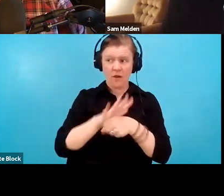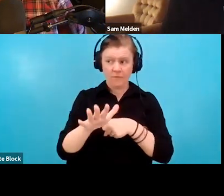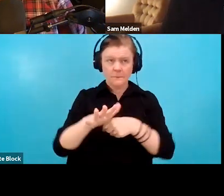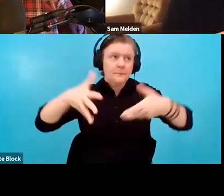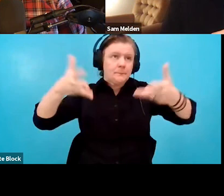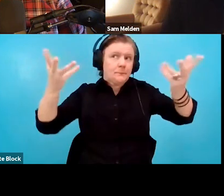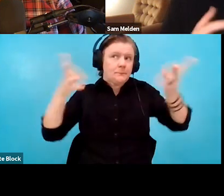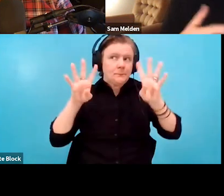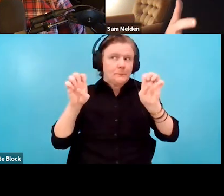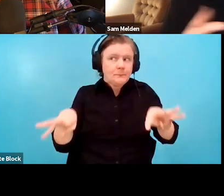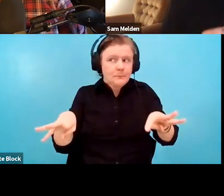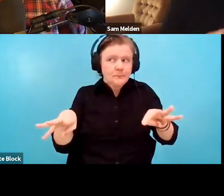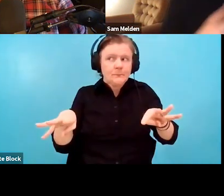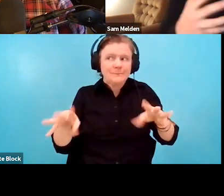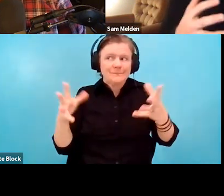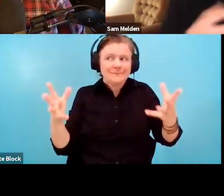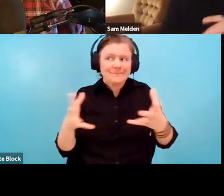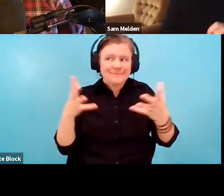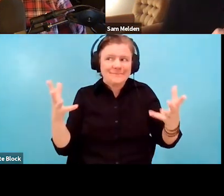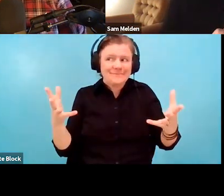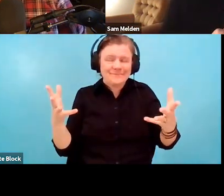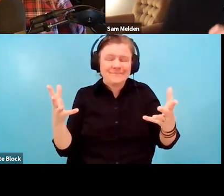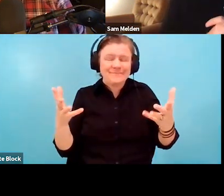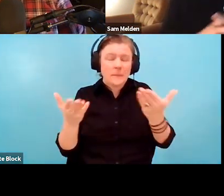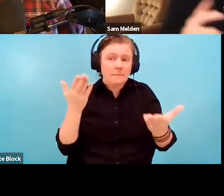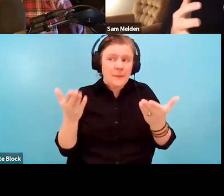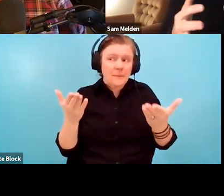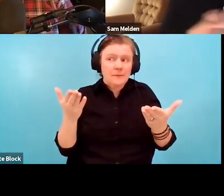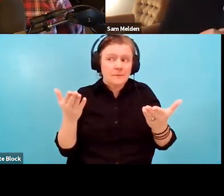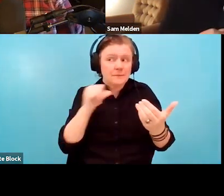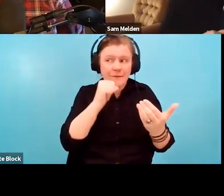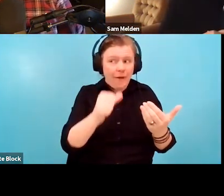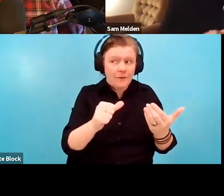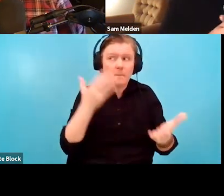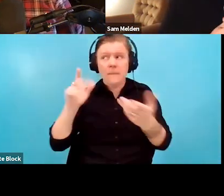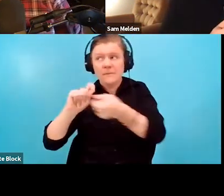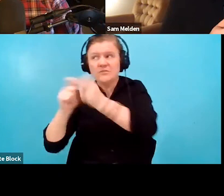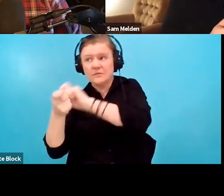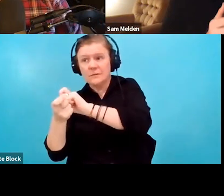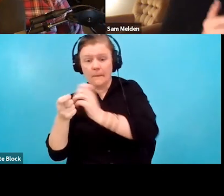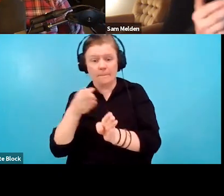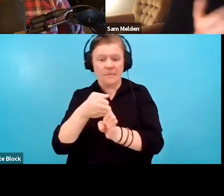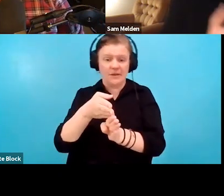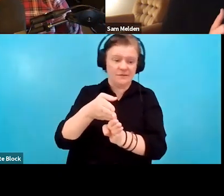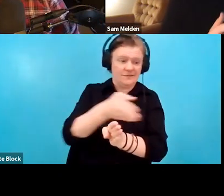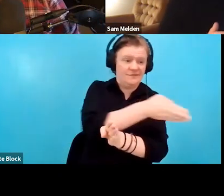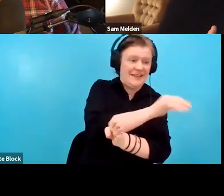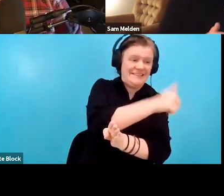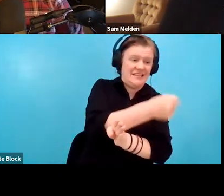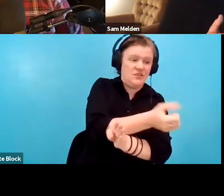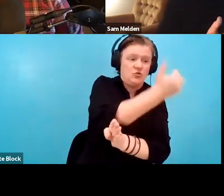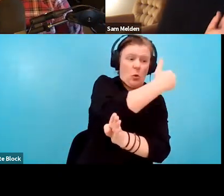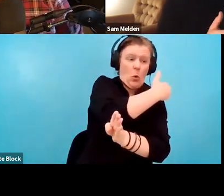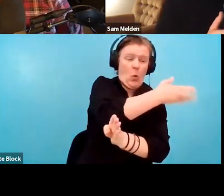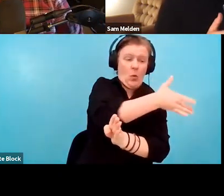try to narrate or offer a text description of it? Maybe not. But is it better? Is it, I mean, I think that's the point you're making, Chris.